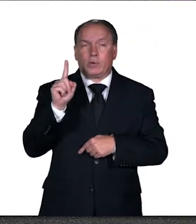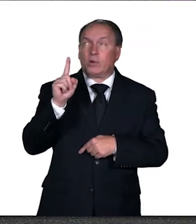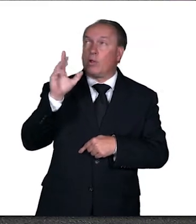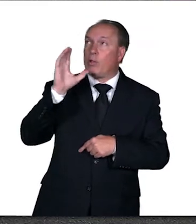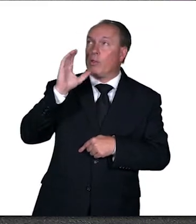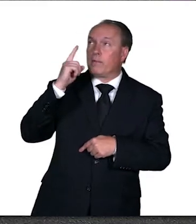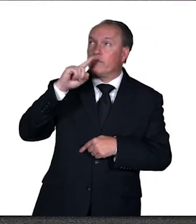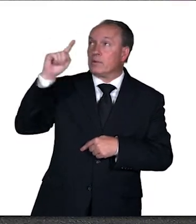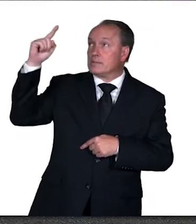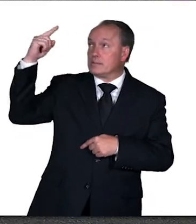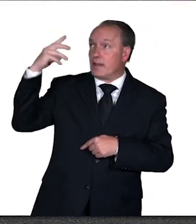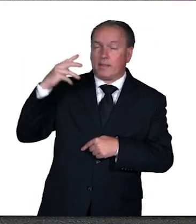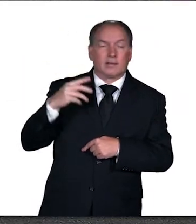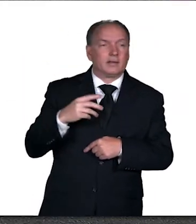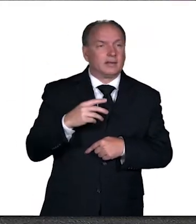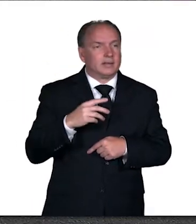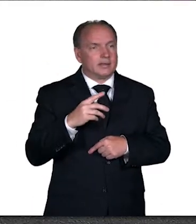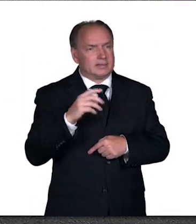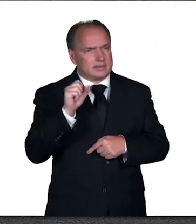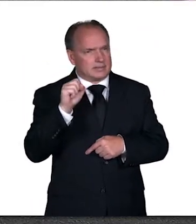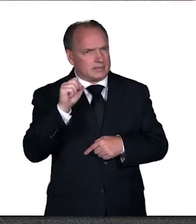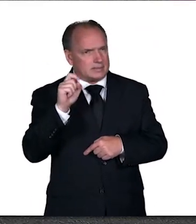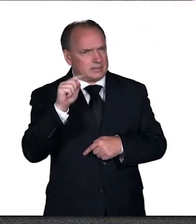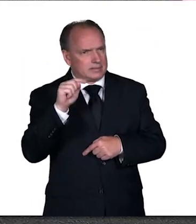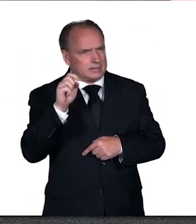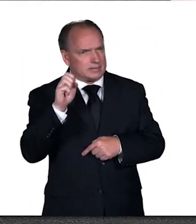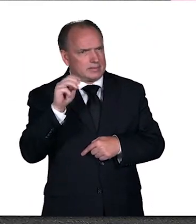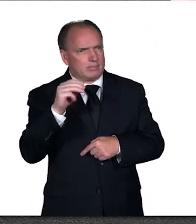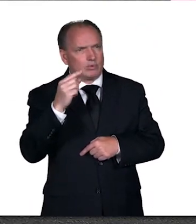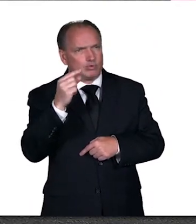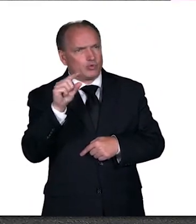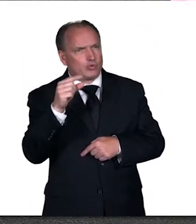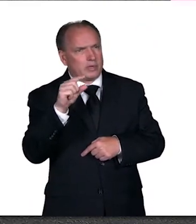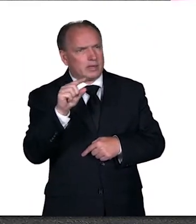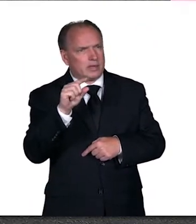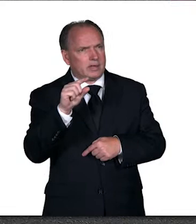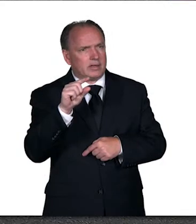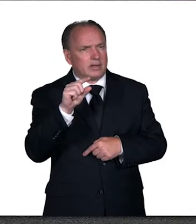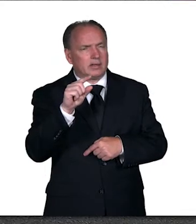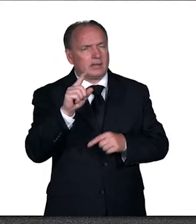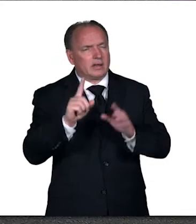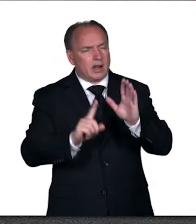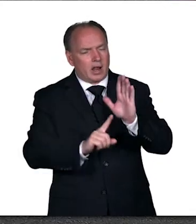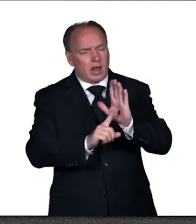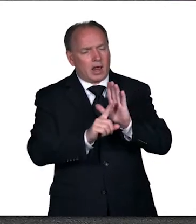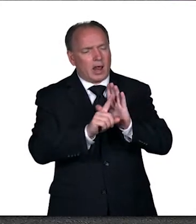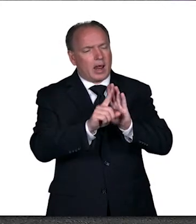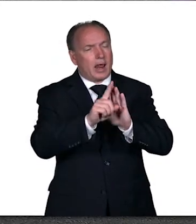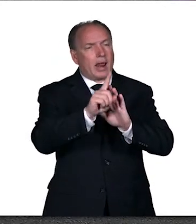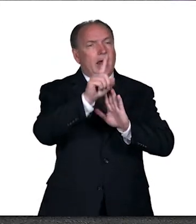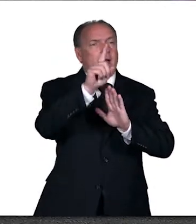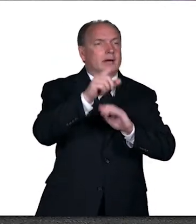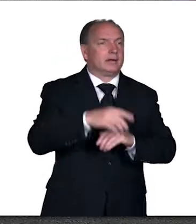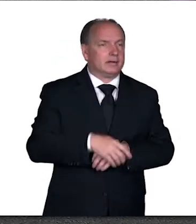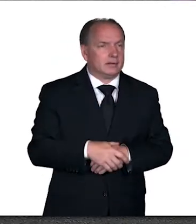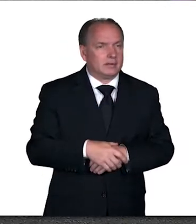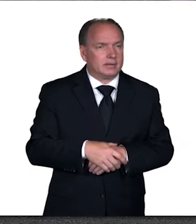sunlight. So his stem is this green part that goes all the way